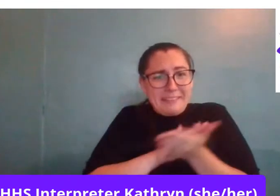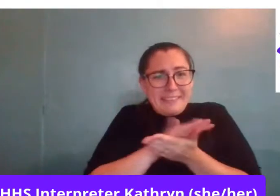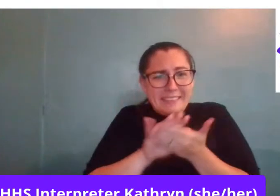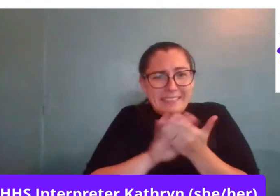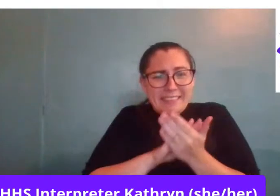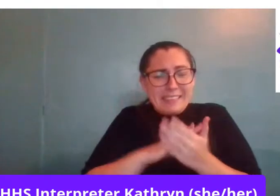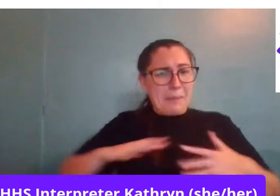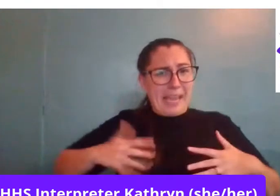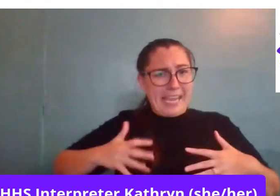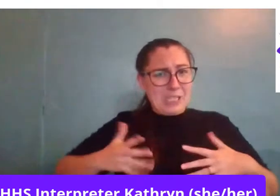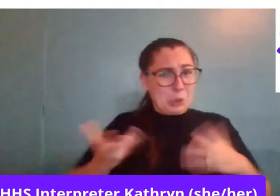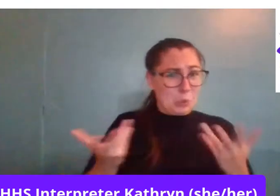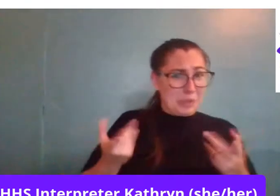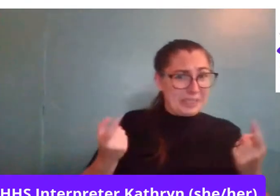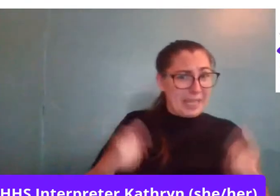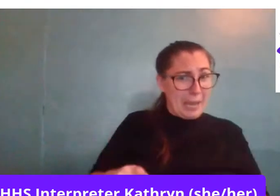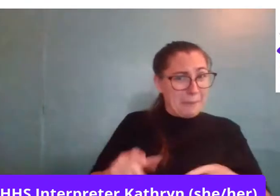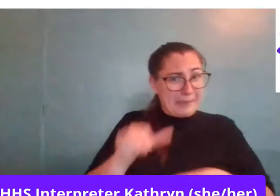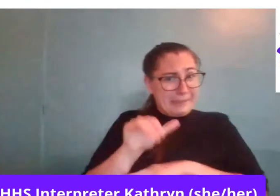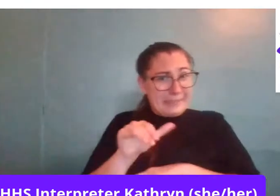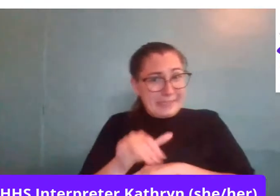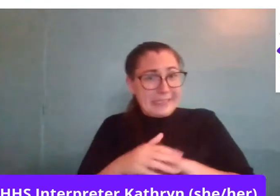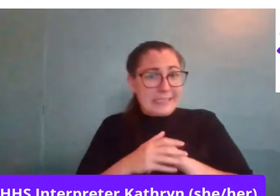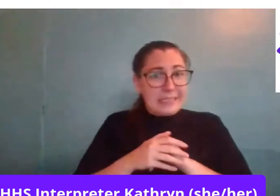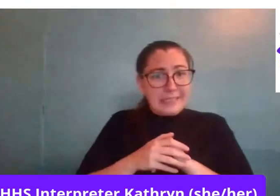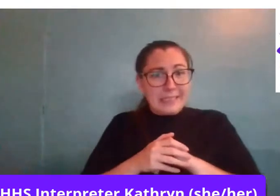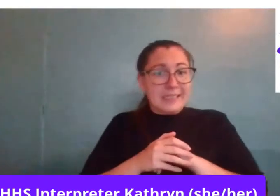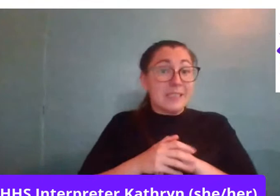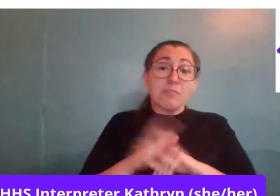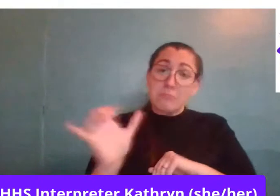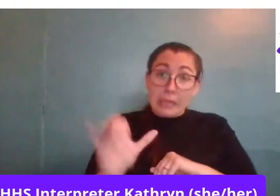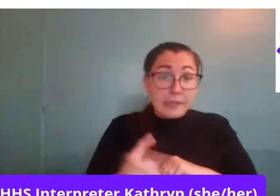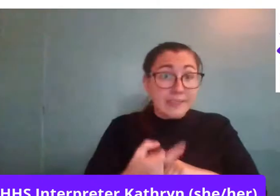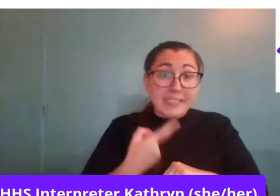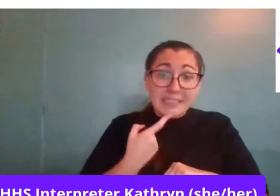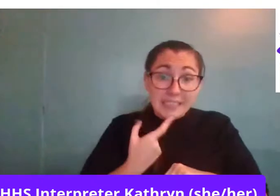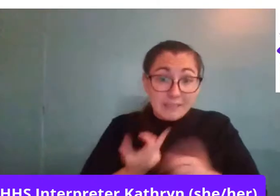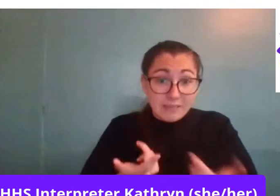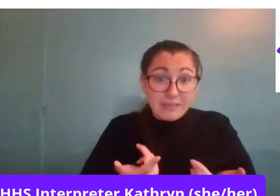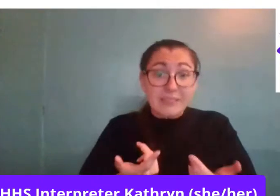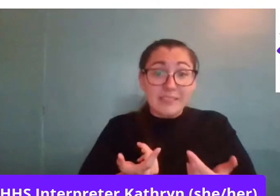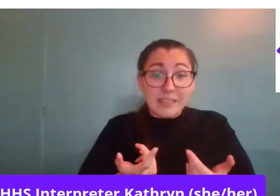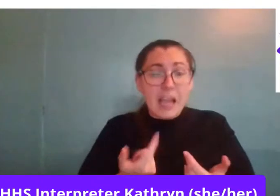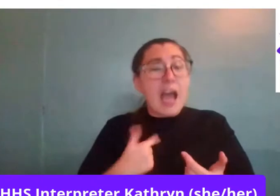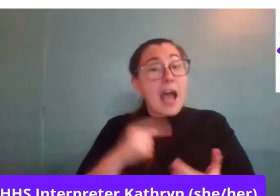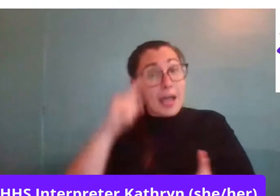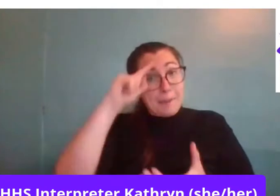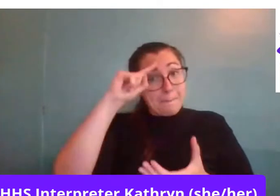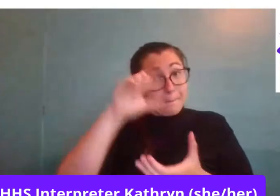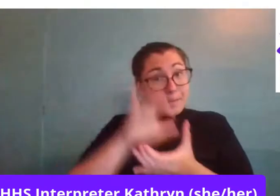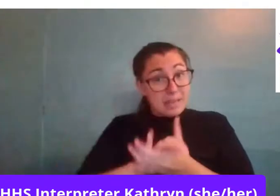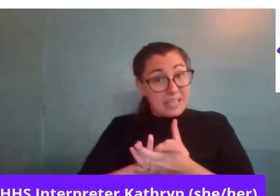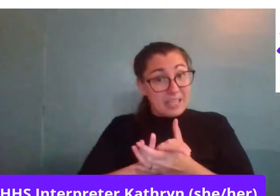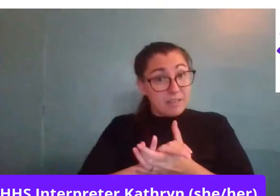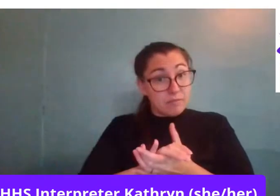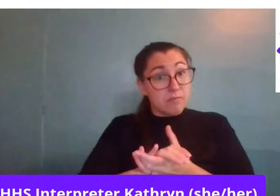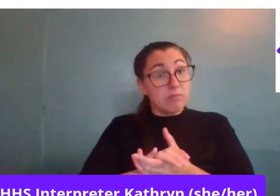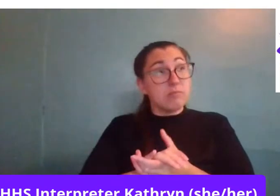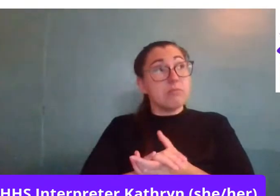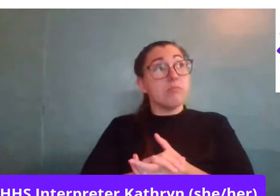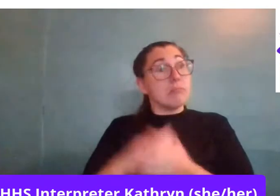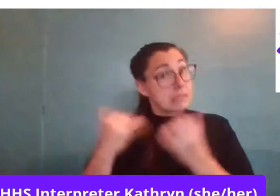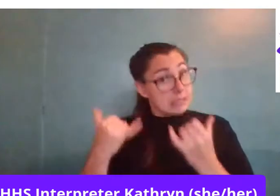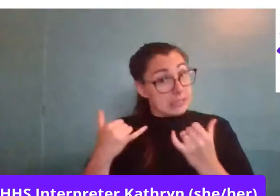going to transpire on this evening. Like I say, I believe as of tonight, I will